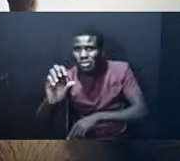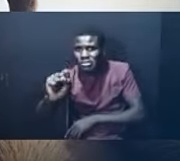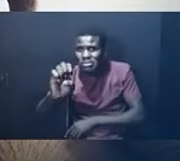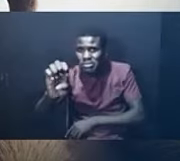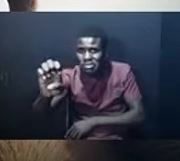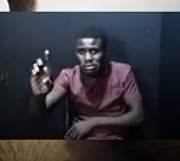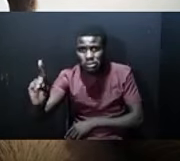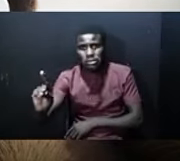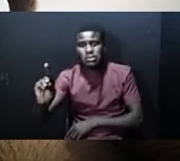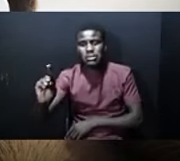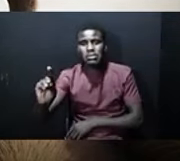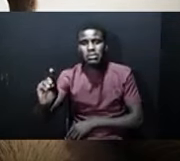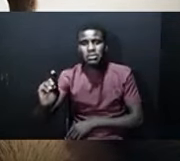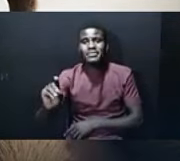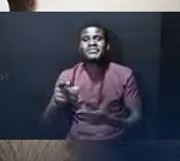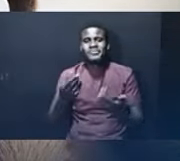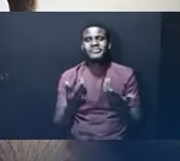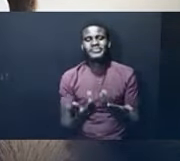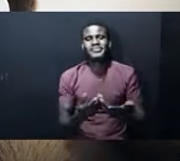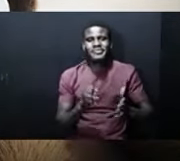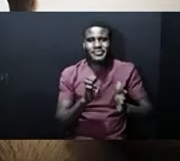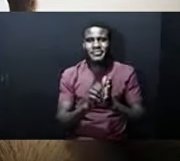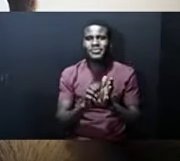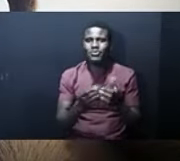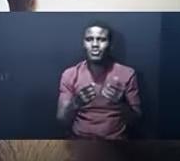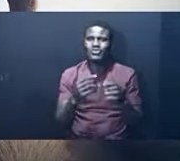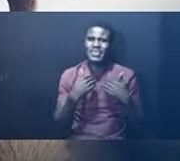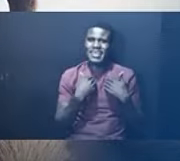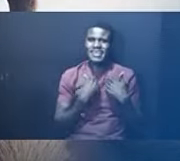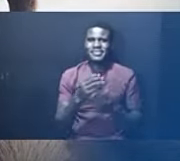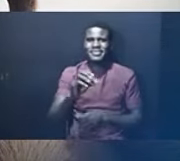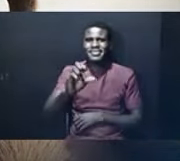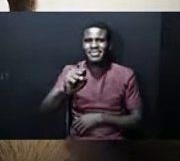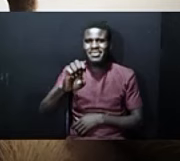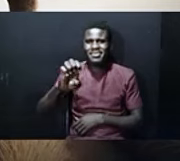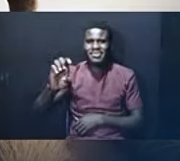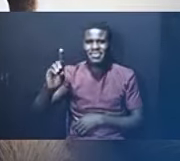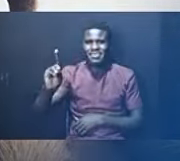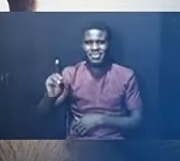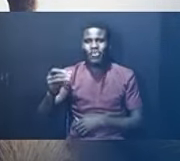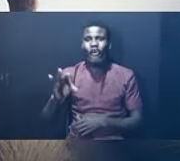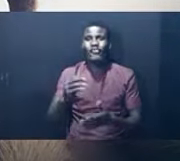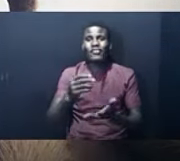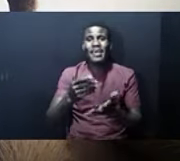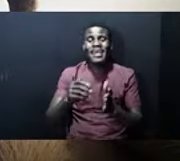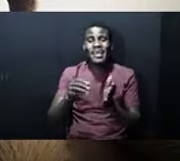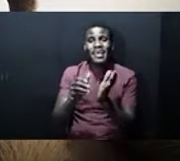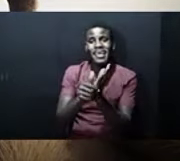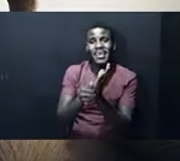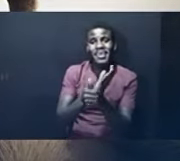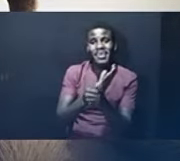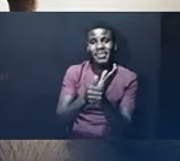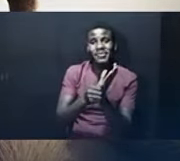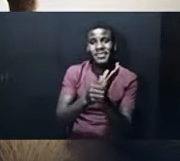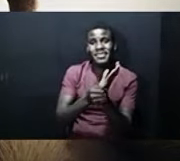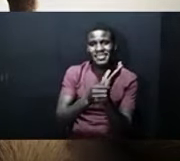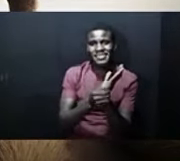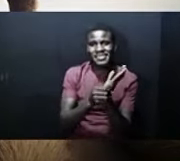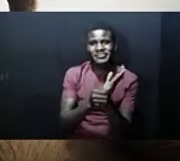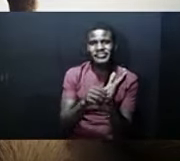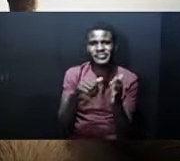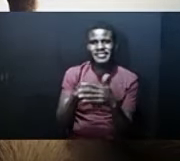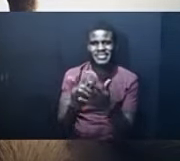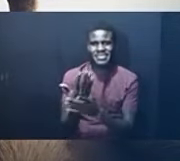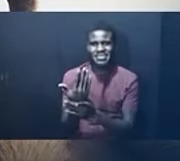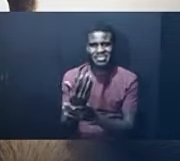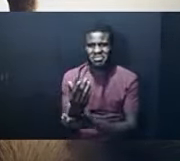Now, when you have a seed or a grain of maize in your hands, so baby to say rubber,